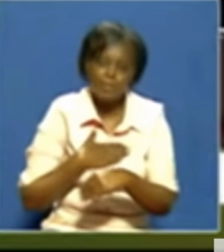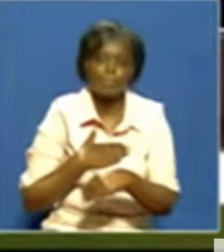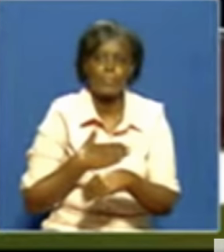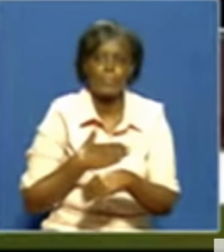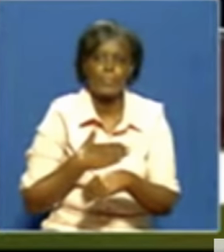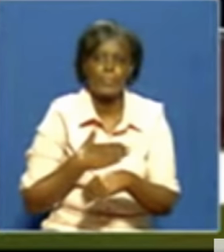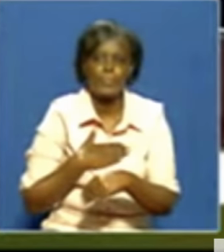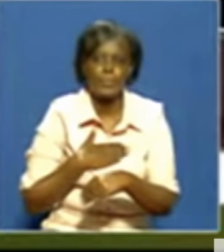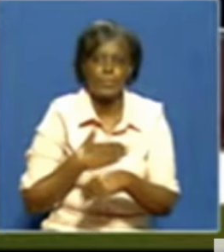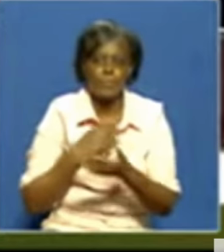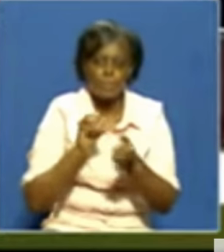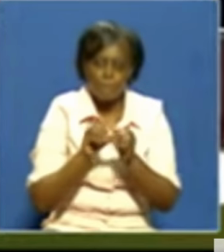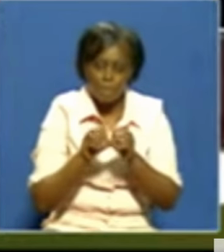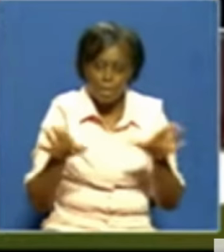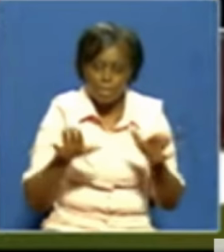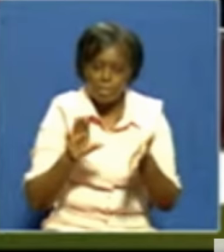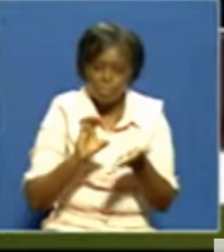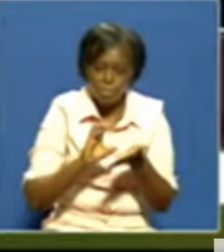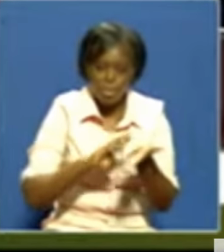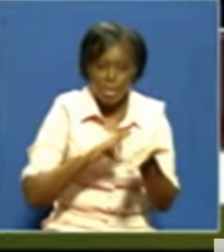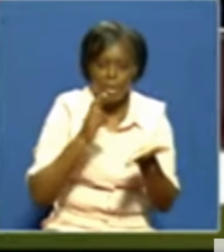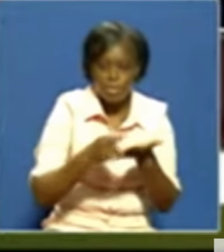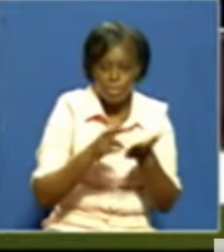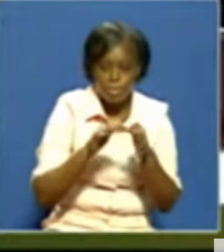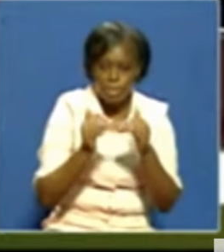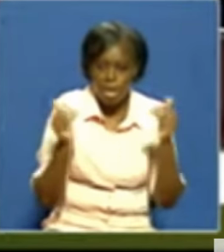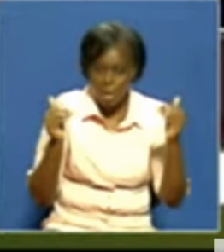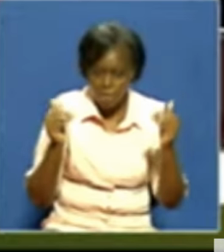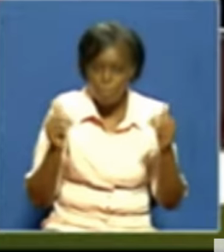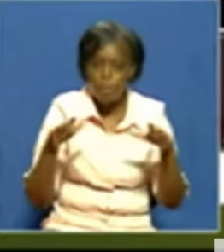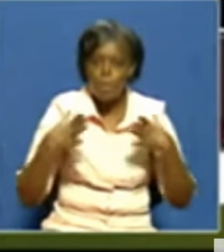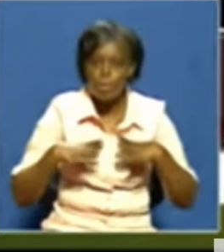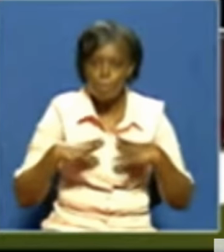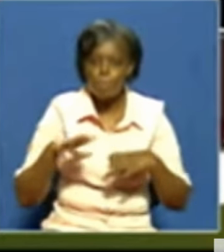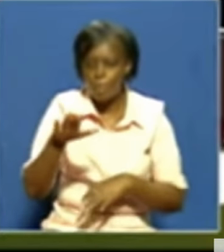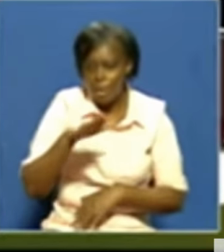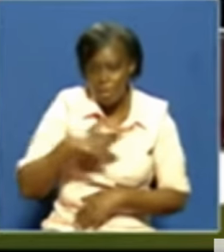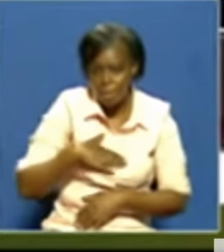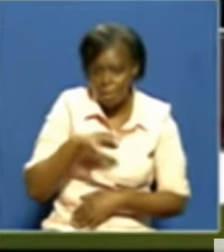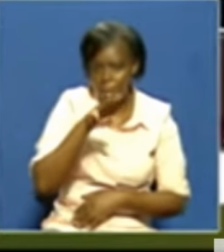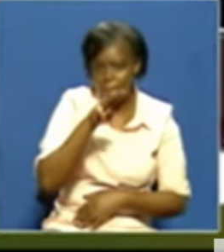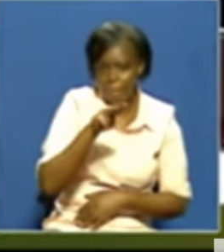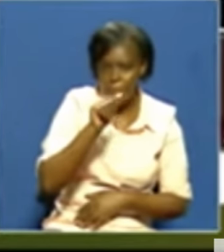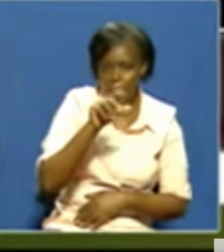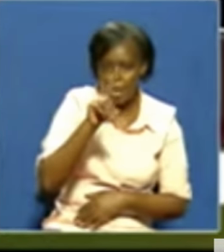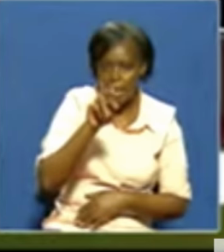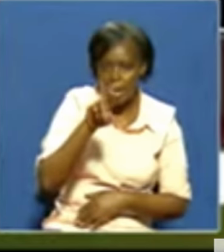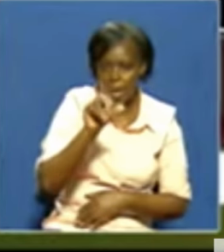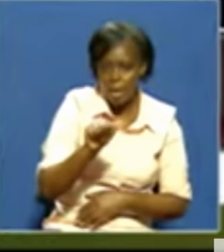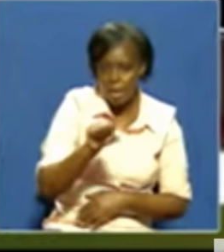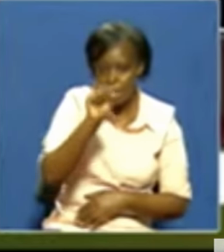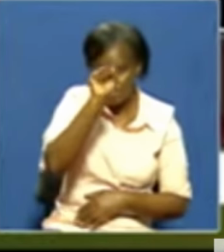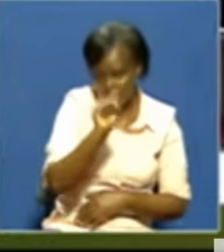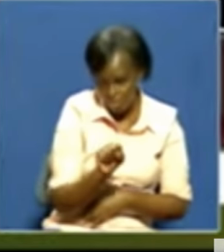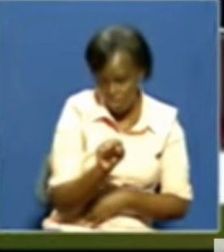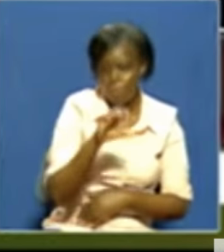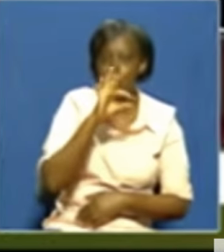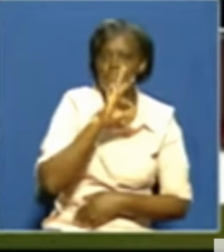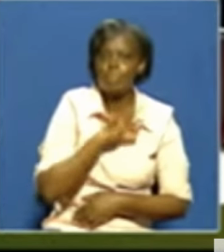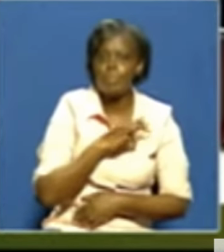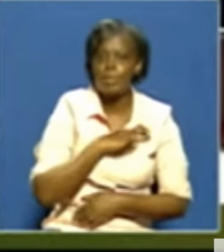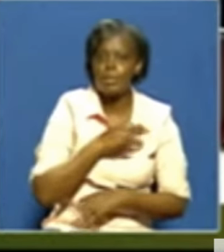to distribute these resources equitably so that also people from Mandera South also benefit from